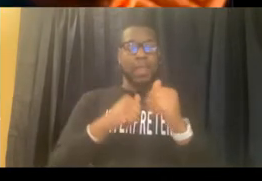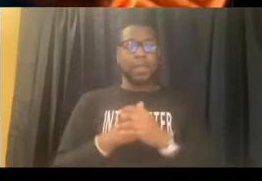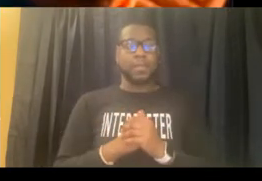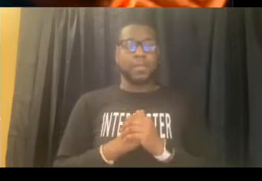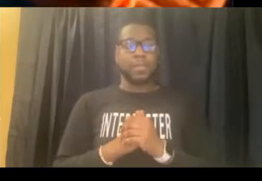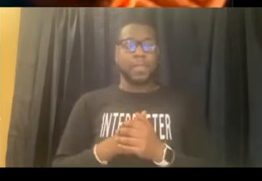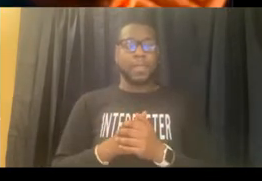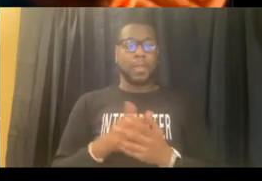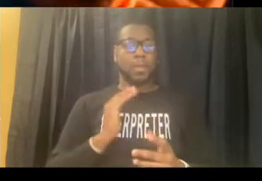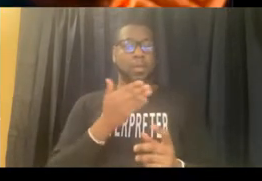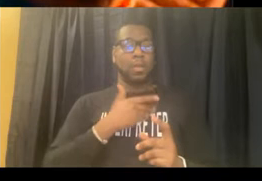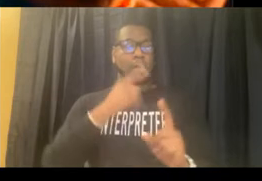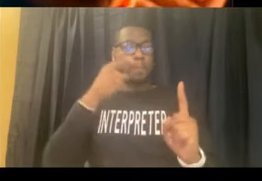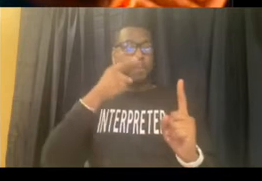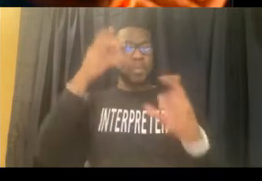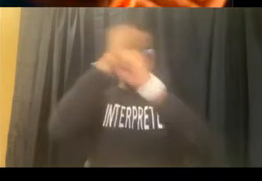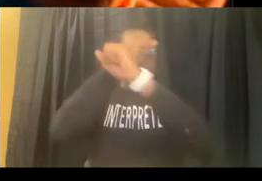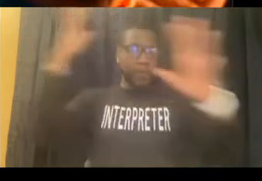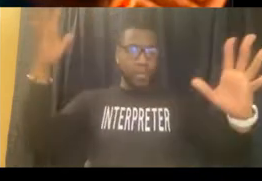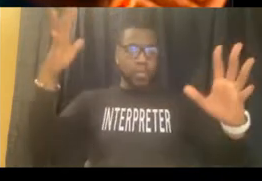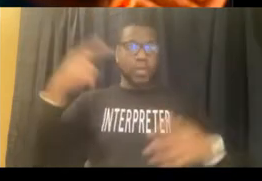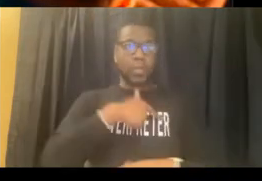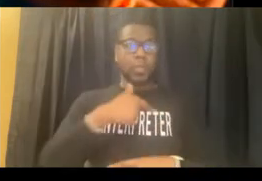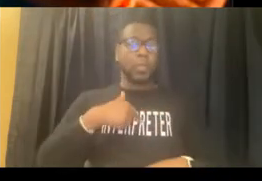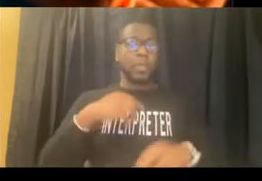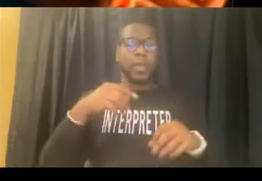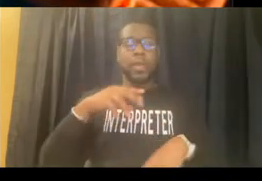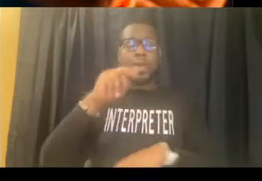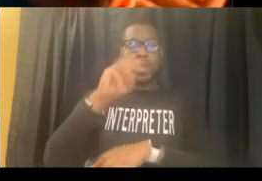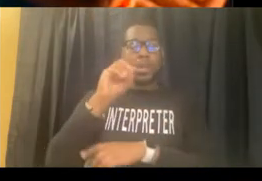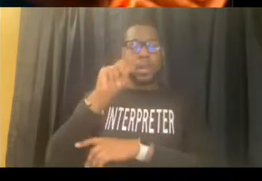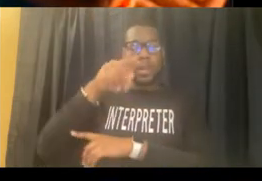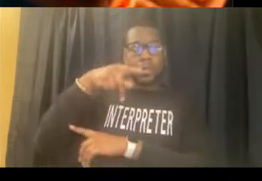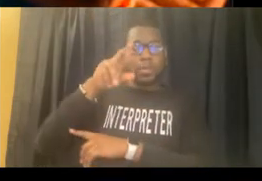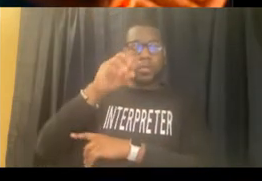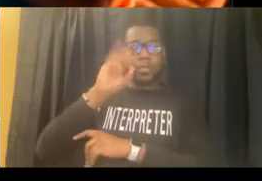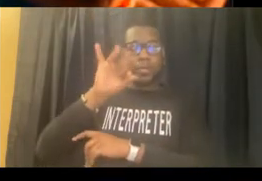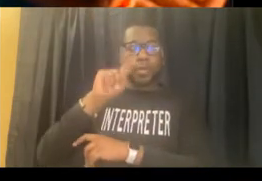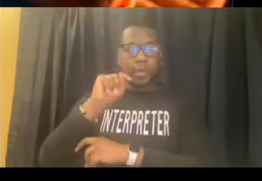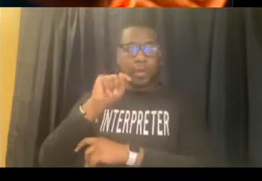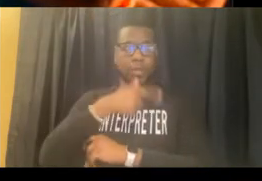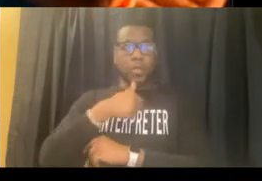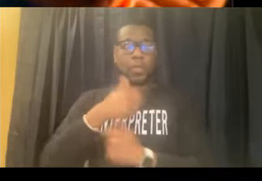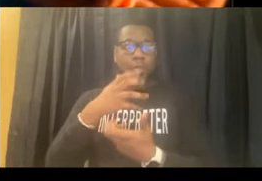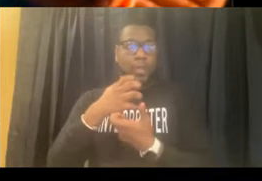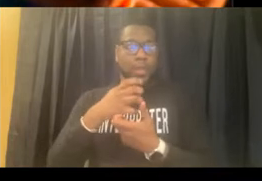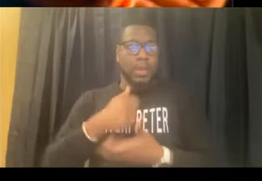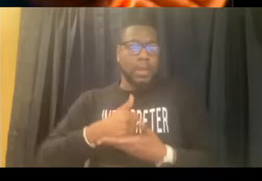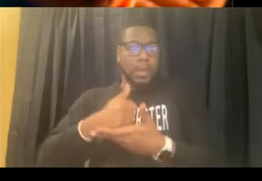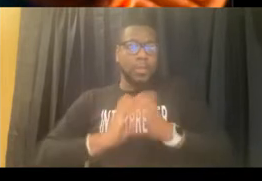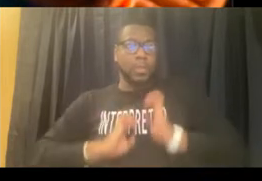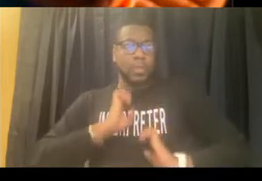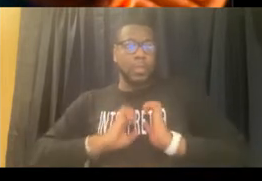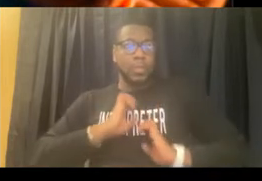We are a nonprofit that is survivor-led, and we aim to plant seeds of emotional well-being, educational